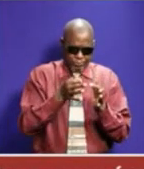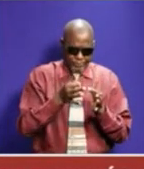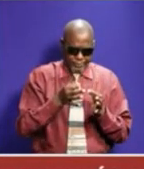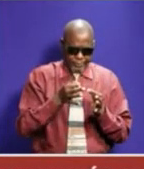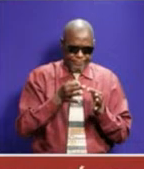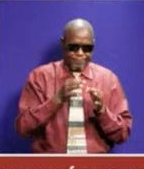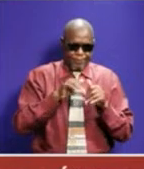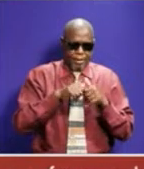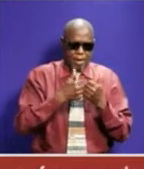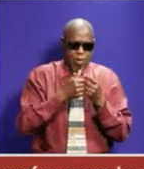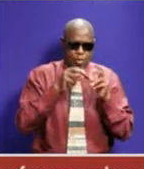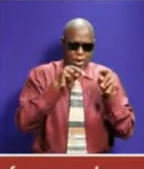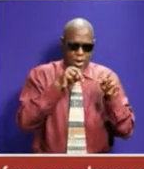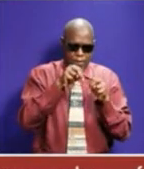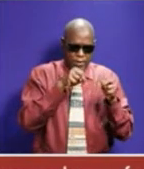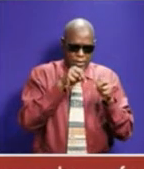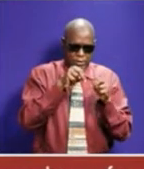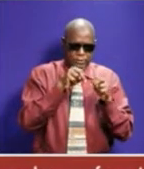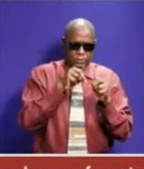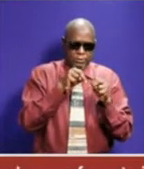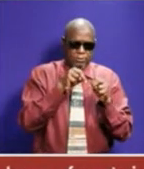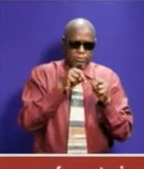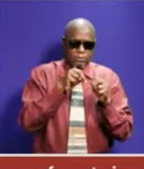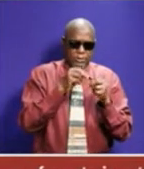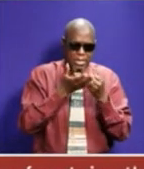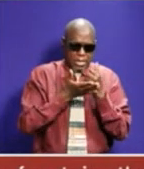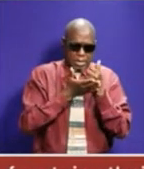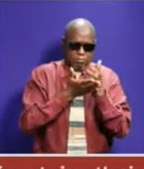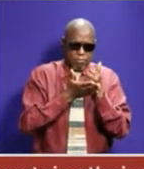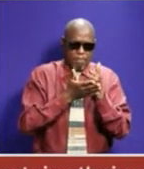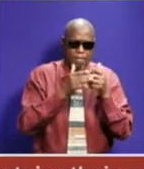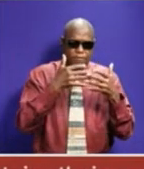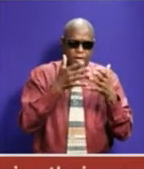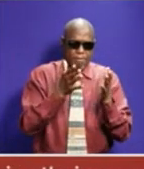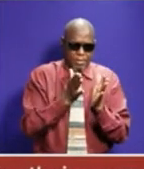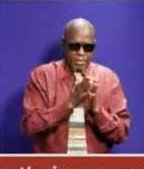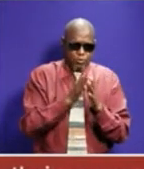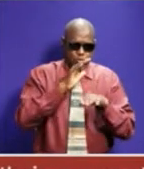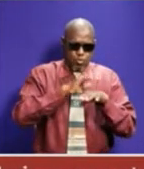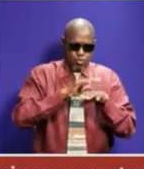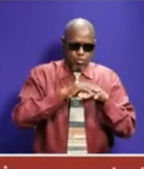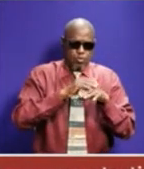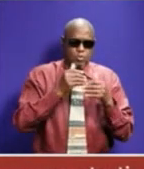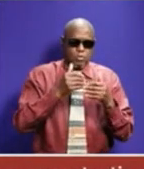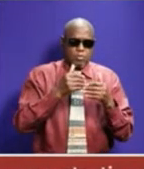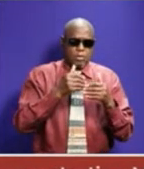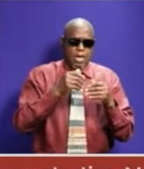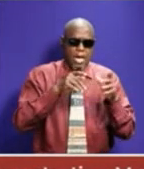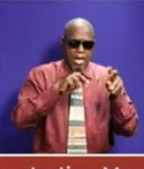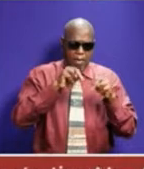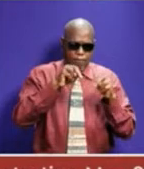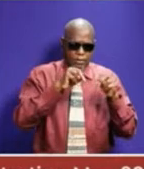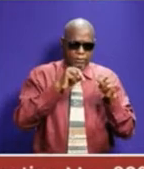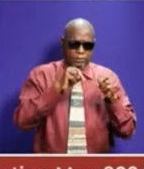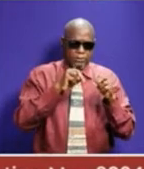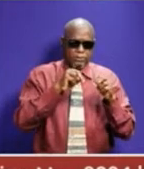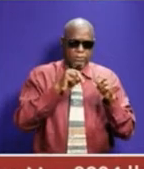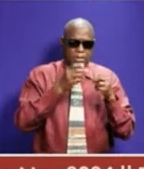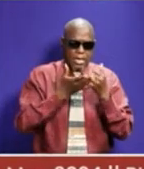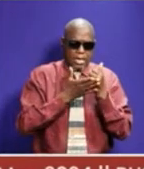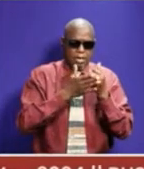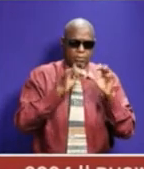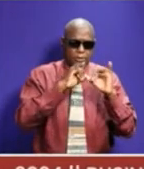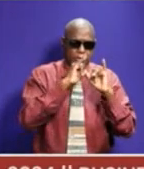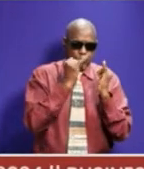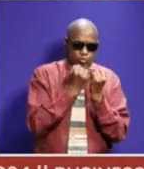can governance be able to drive families. How can good governance drive institutions, churches, and